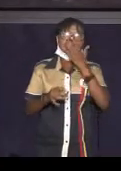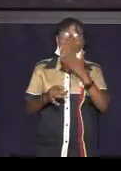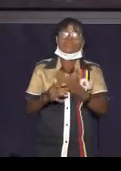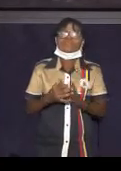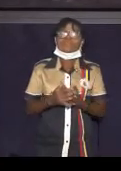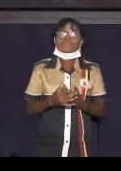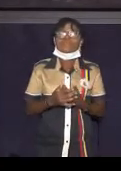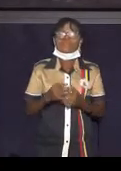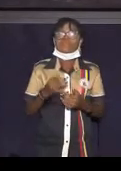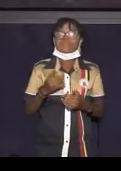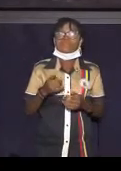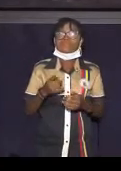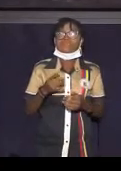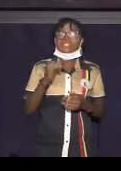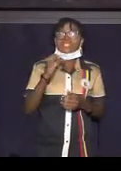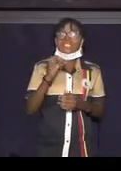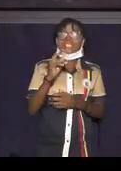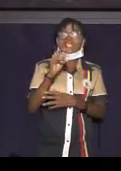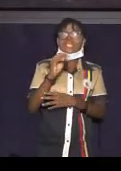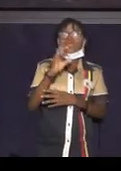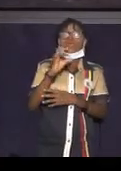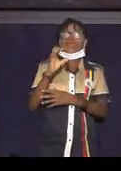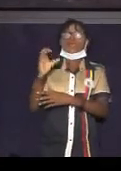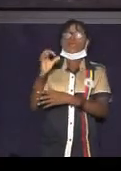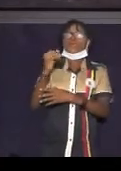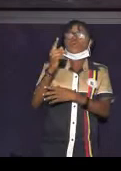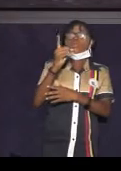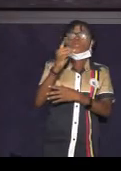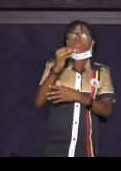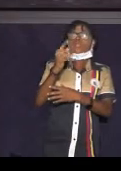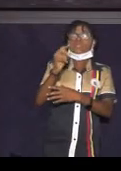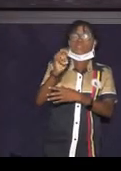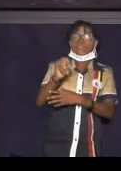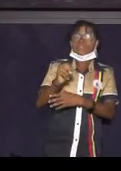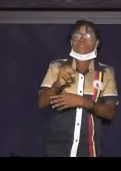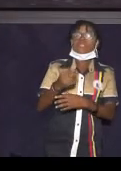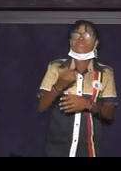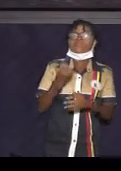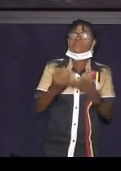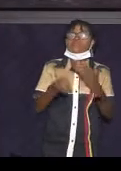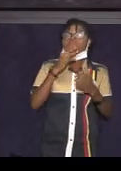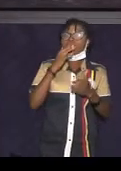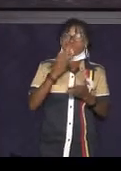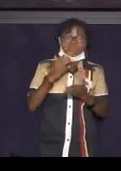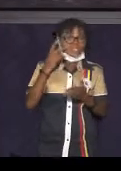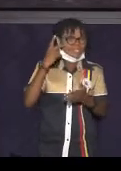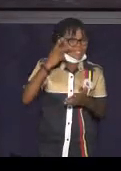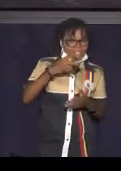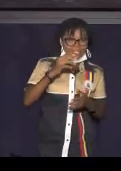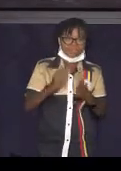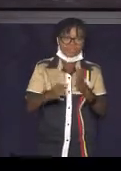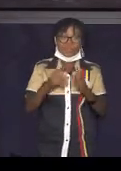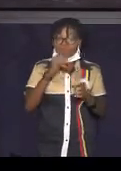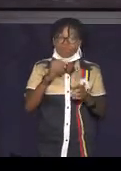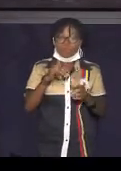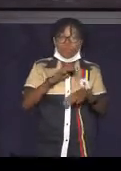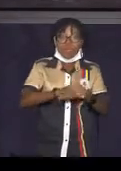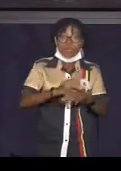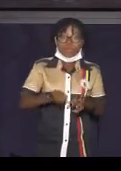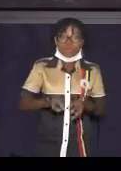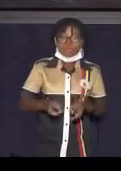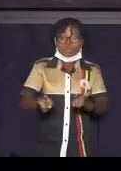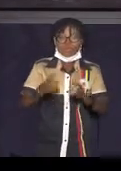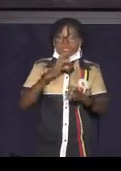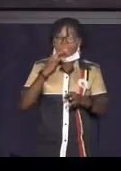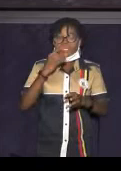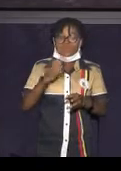that's another thing. I know maybe on the road you'll have seen some people maybe that into this drug abuse. You see them, the